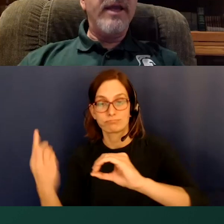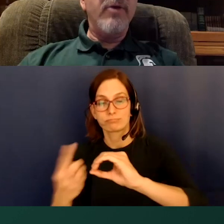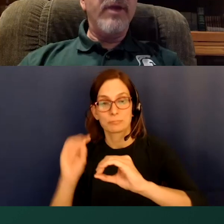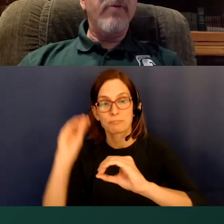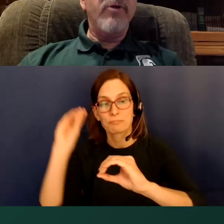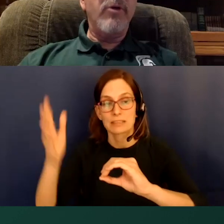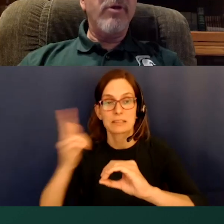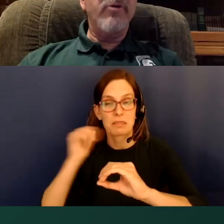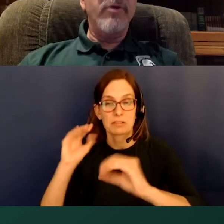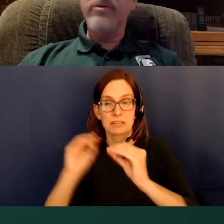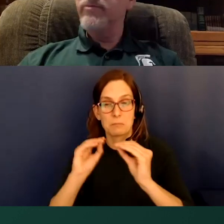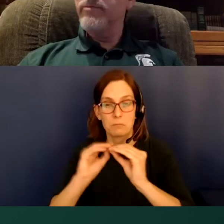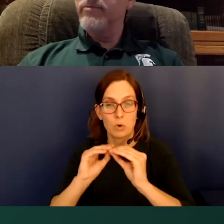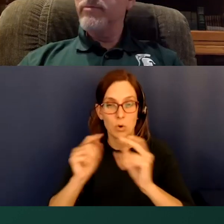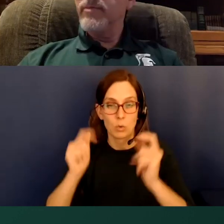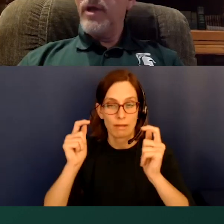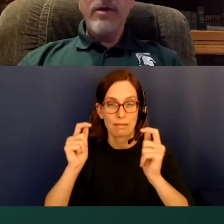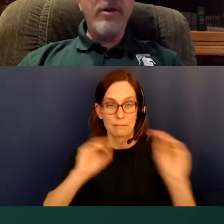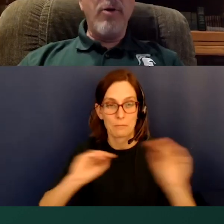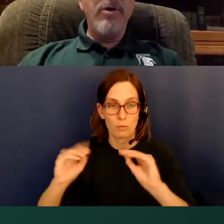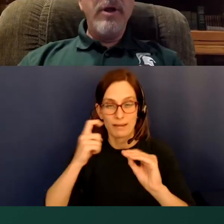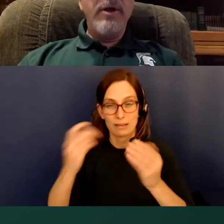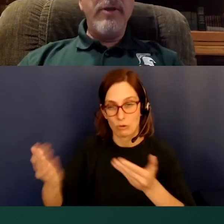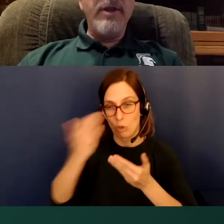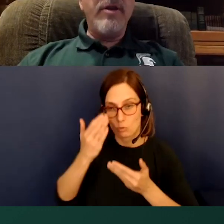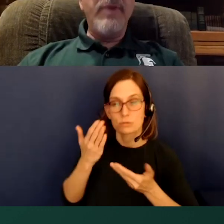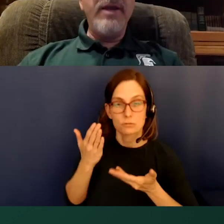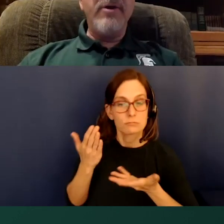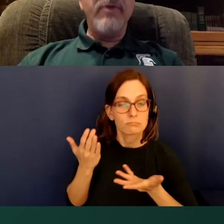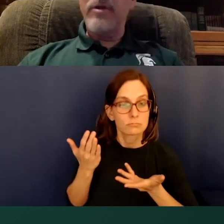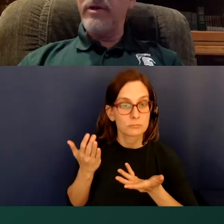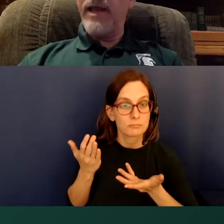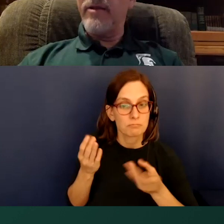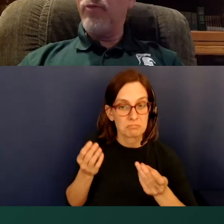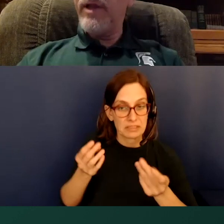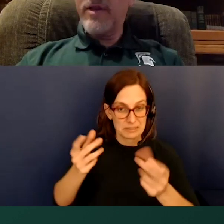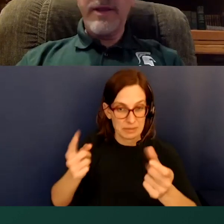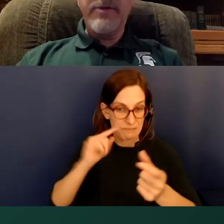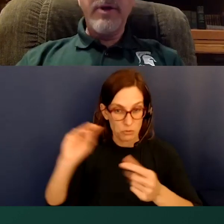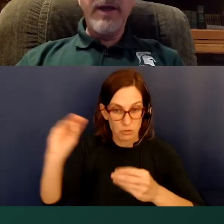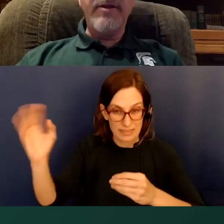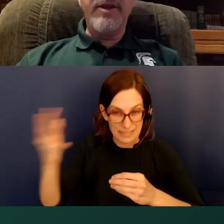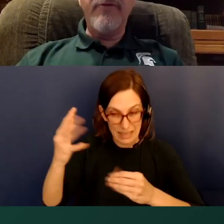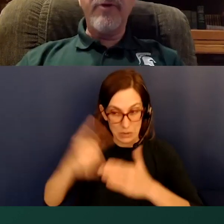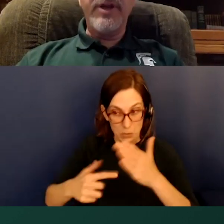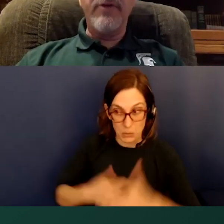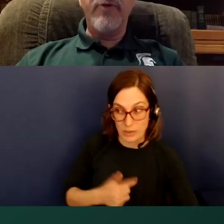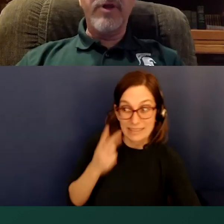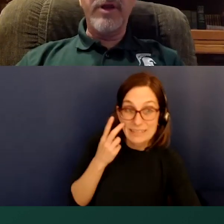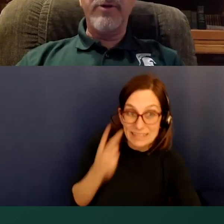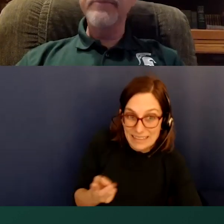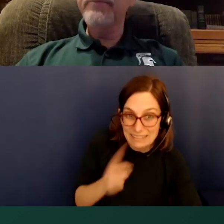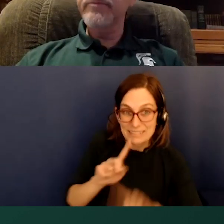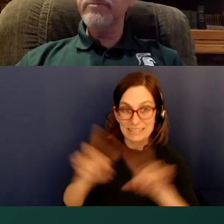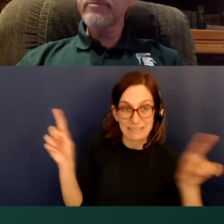quickly here because we're closer to it. So the speed of the sun as we see it is different here